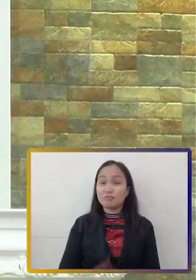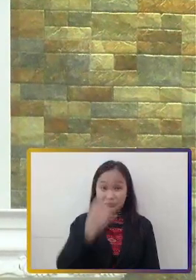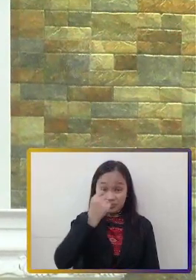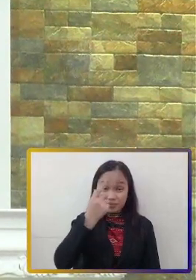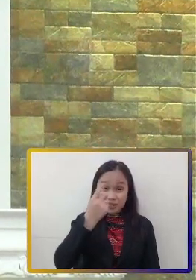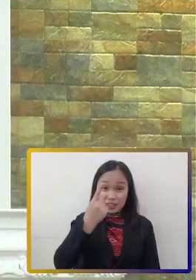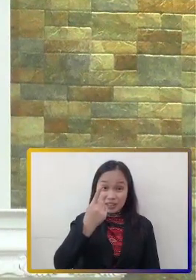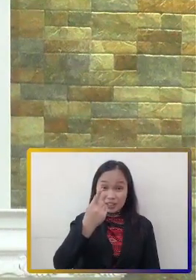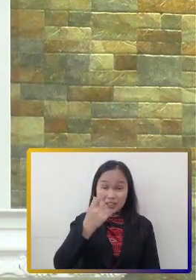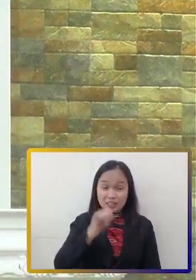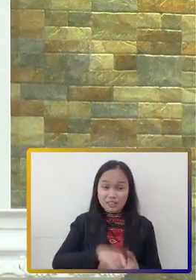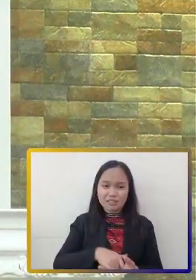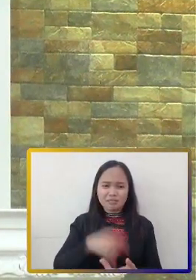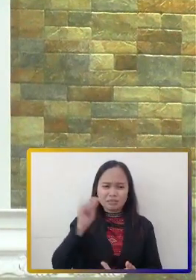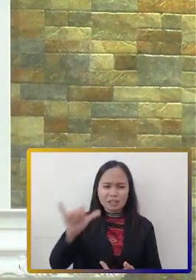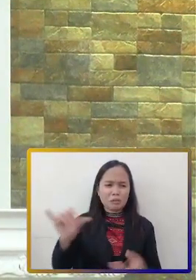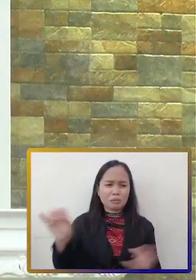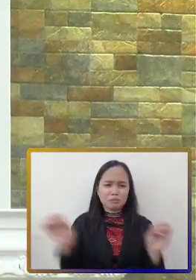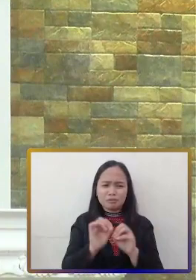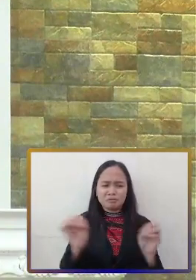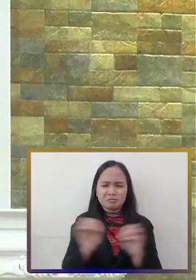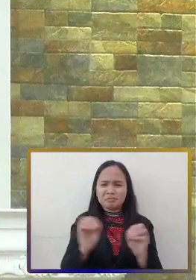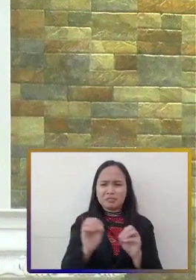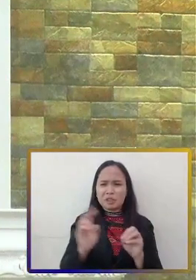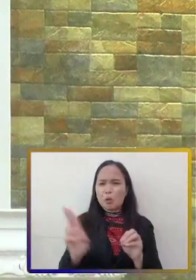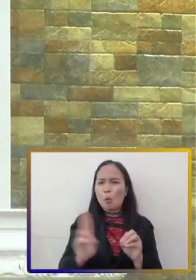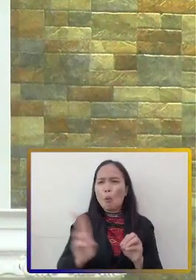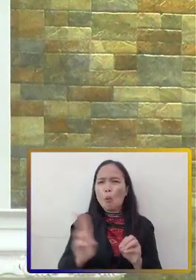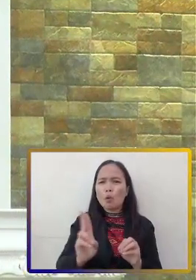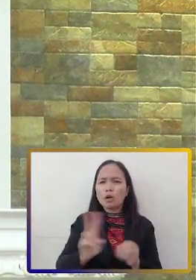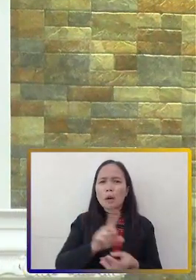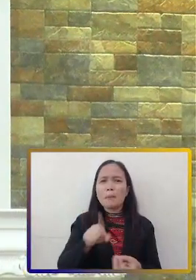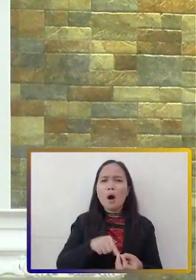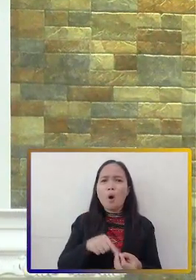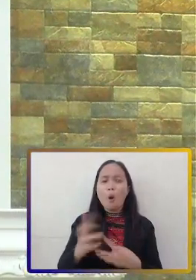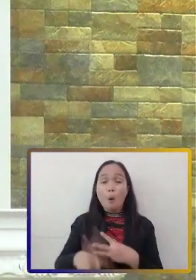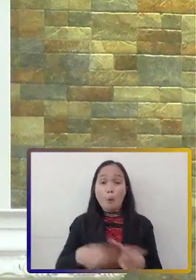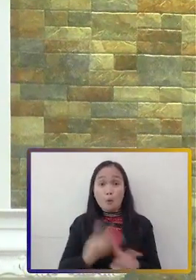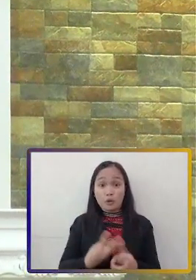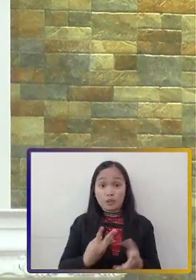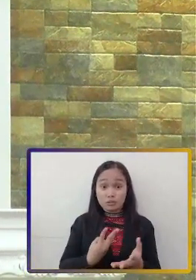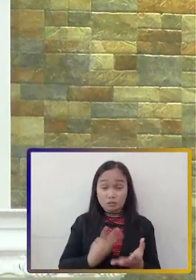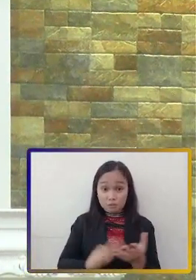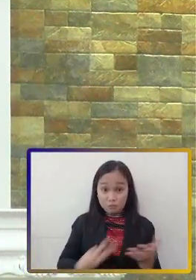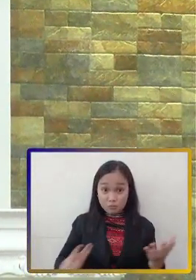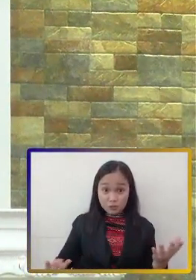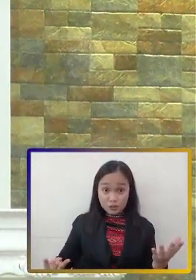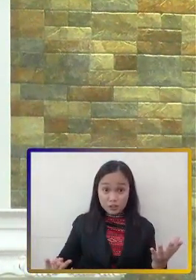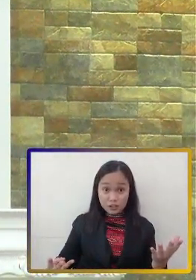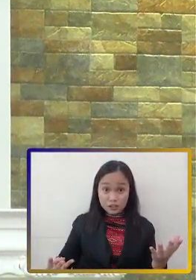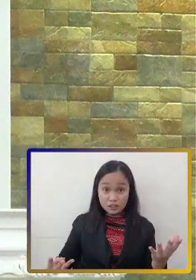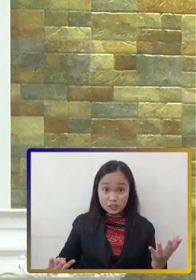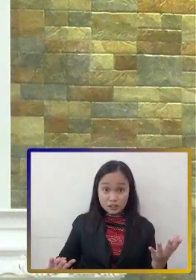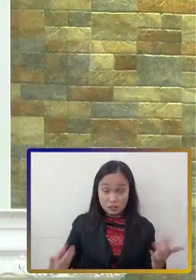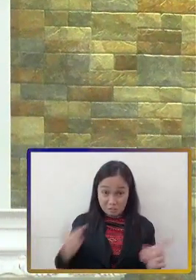ginamit, kapatid, ng mga carnal na bagay? I mean, I'm talking about